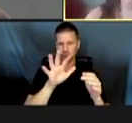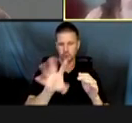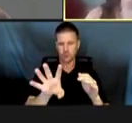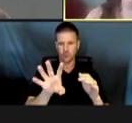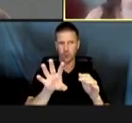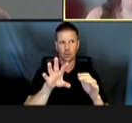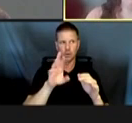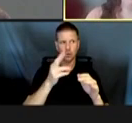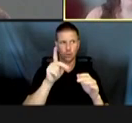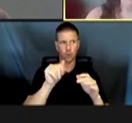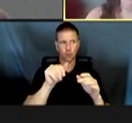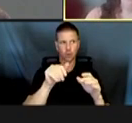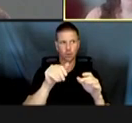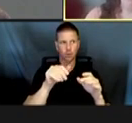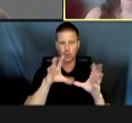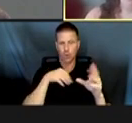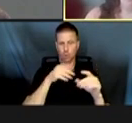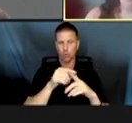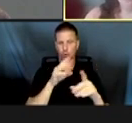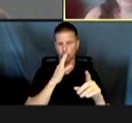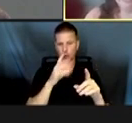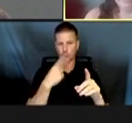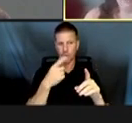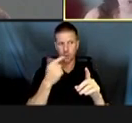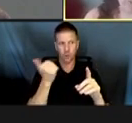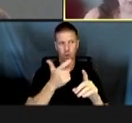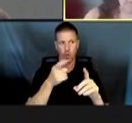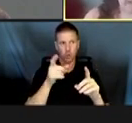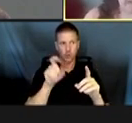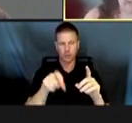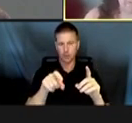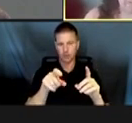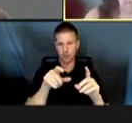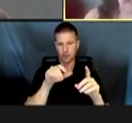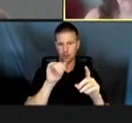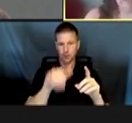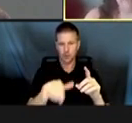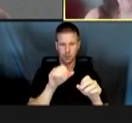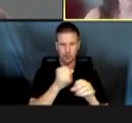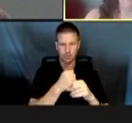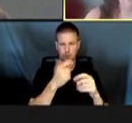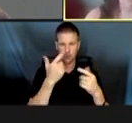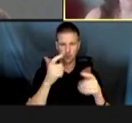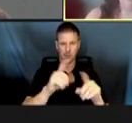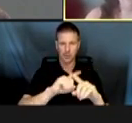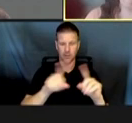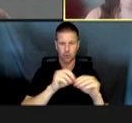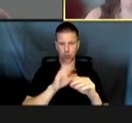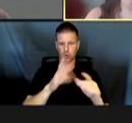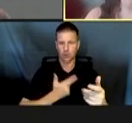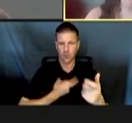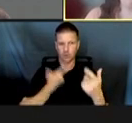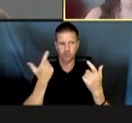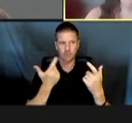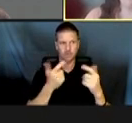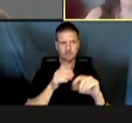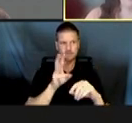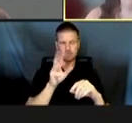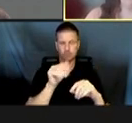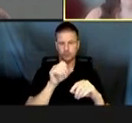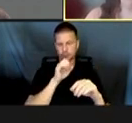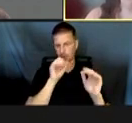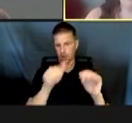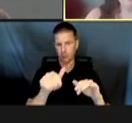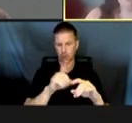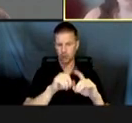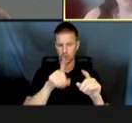own words, she talked about all she needed, all that made a massive difference in her life was being able